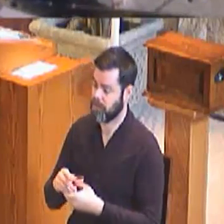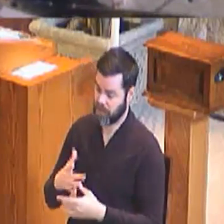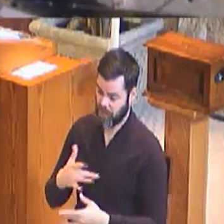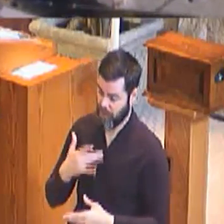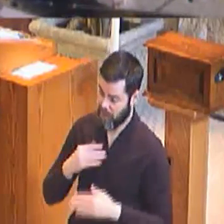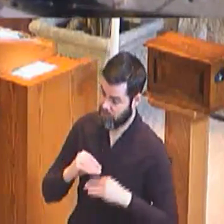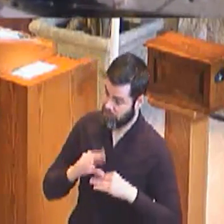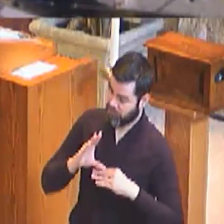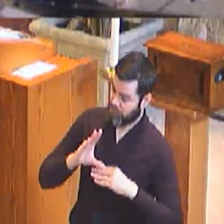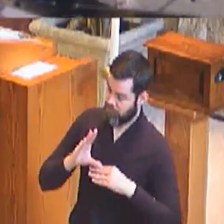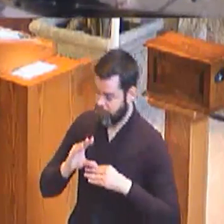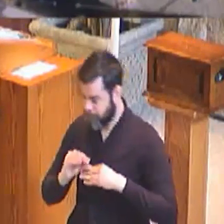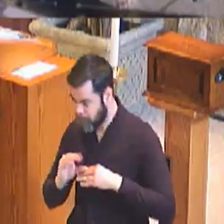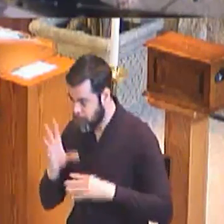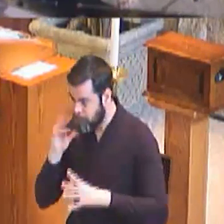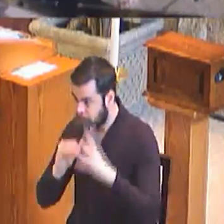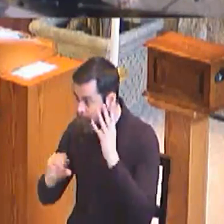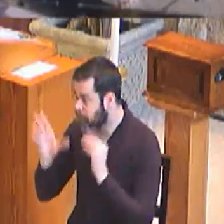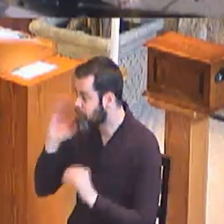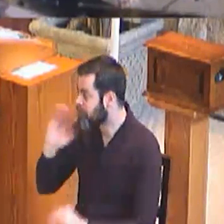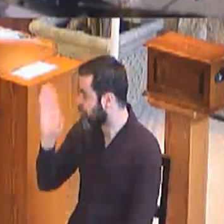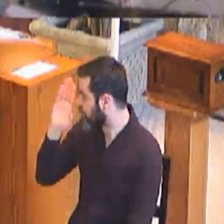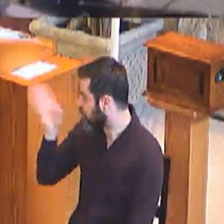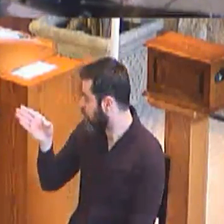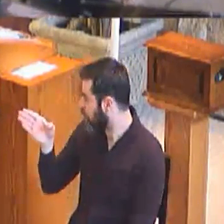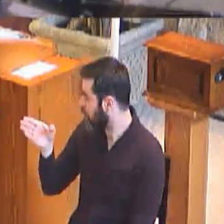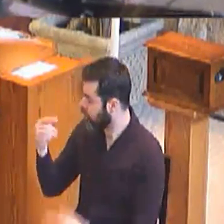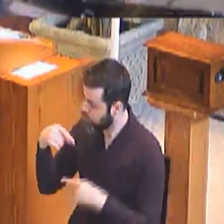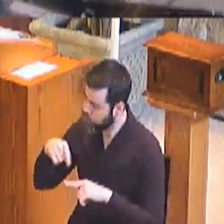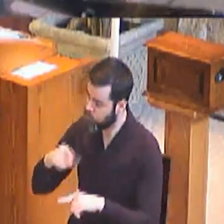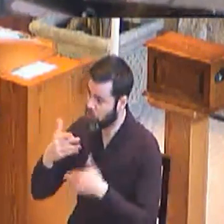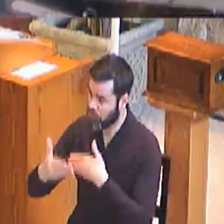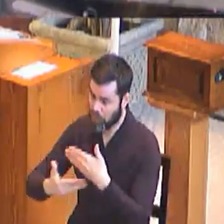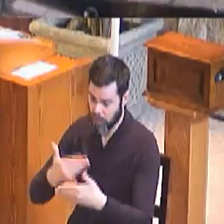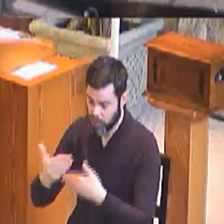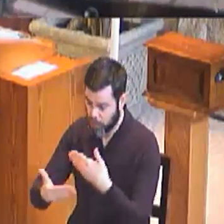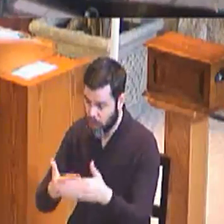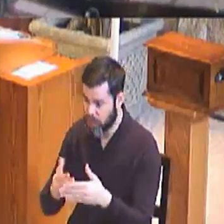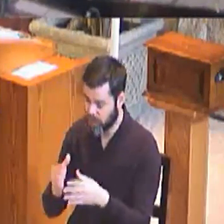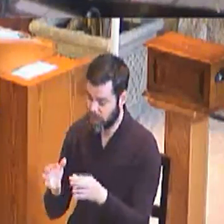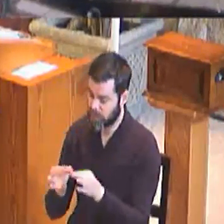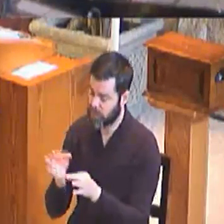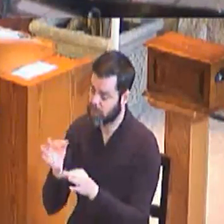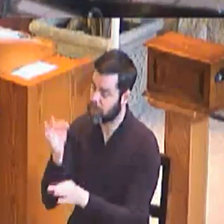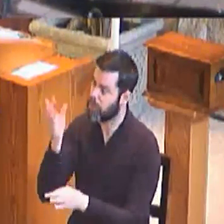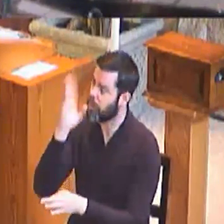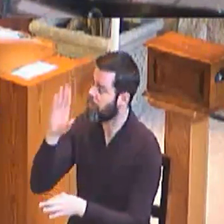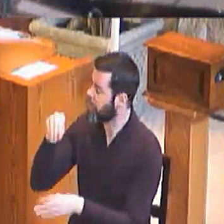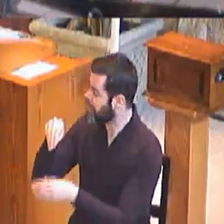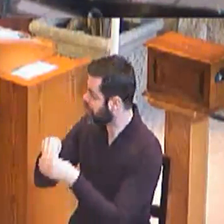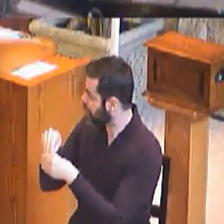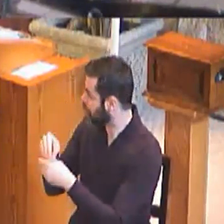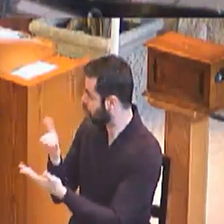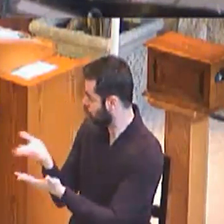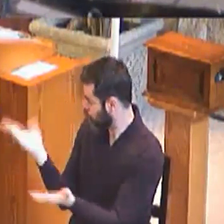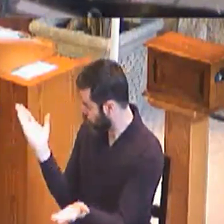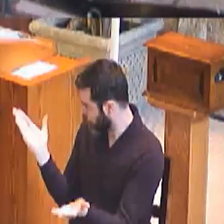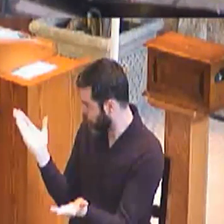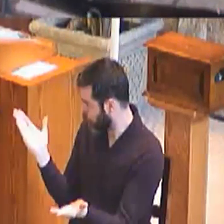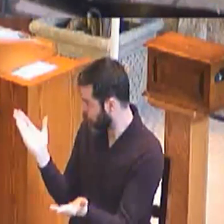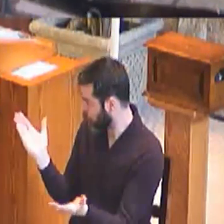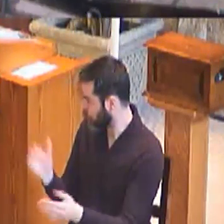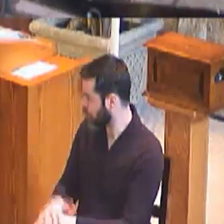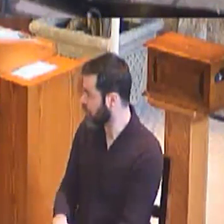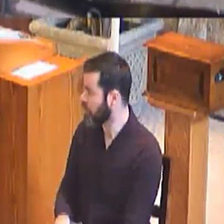lows, but know that throughout that whole process, that divine spirit of God is within you. No